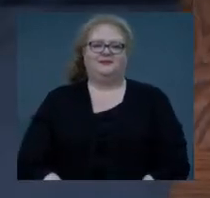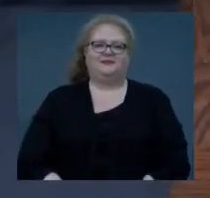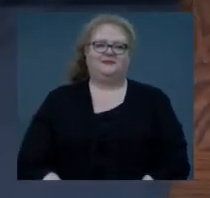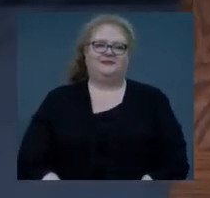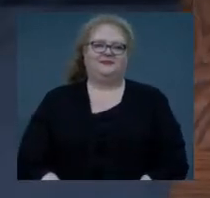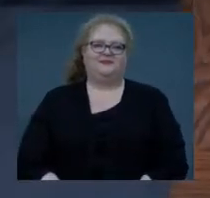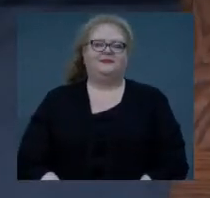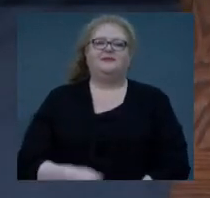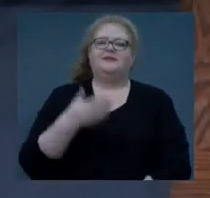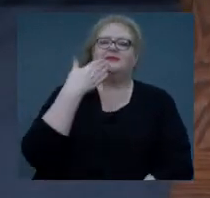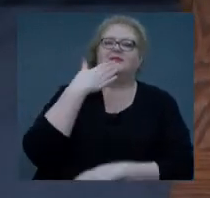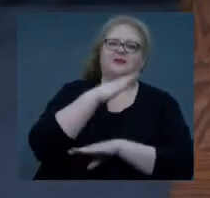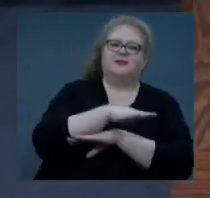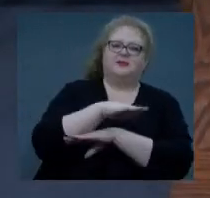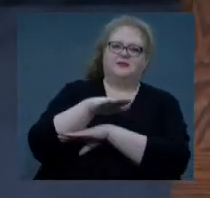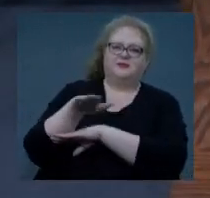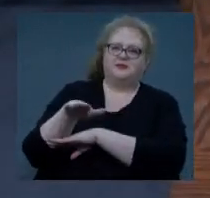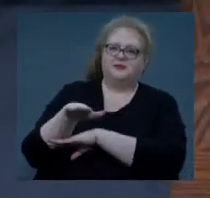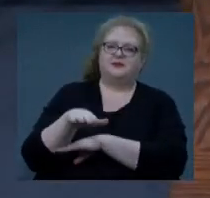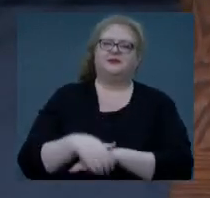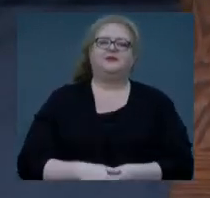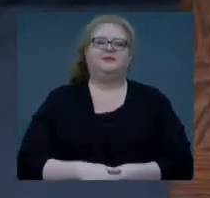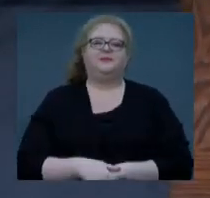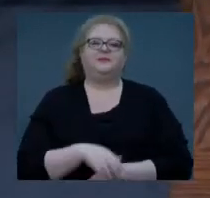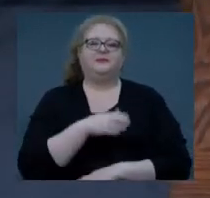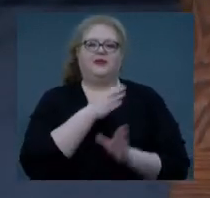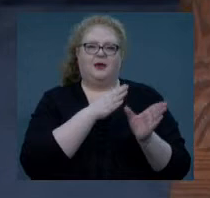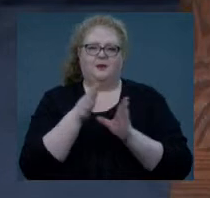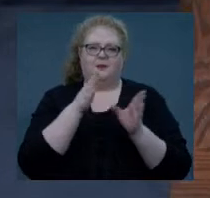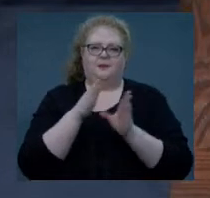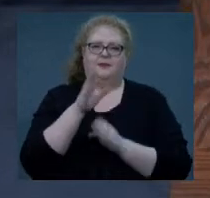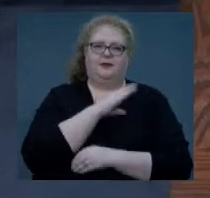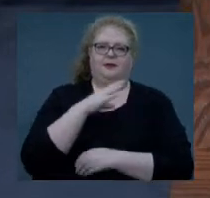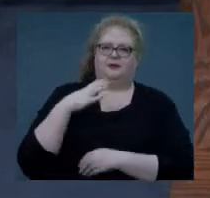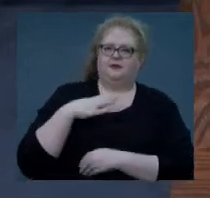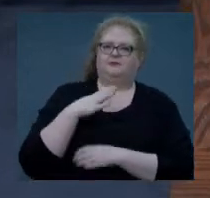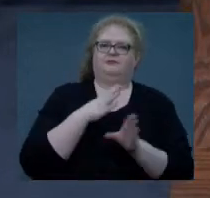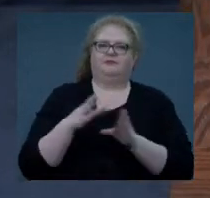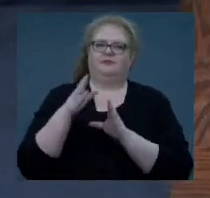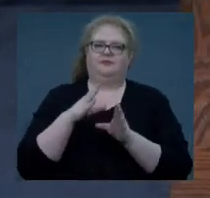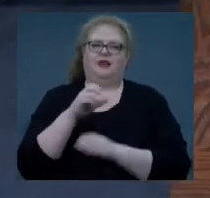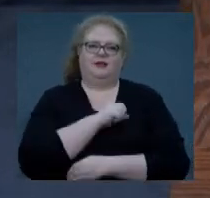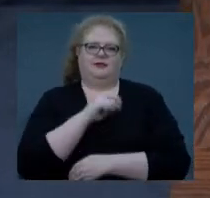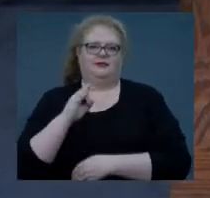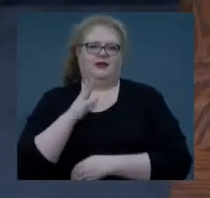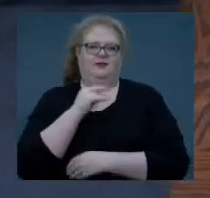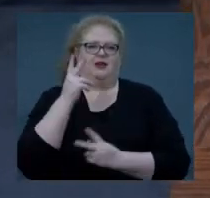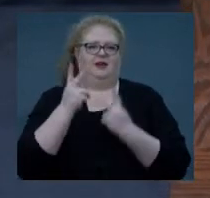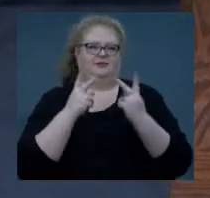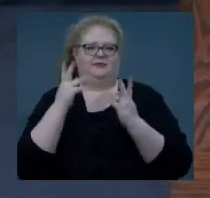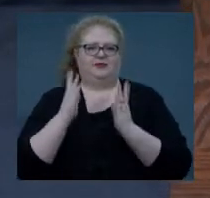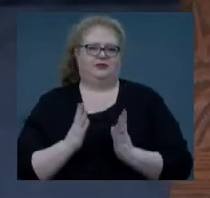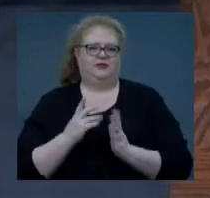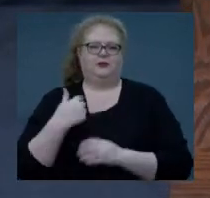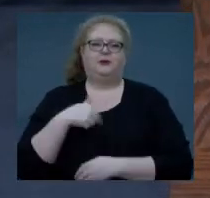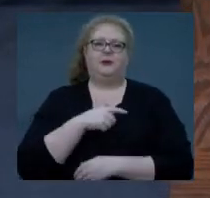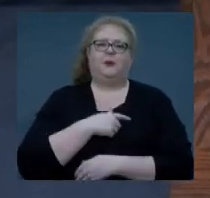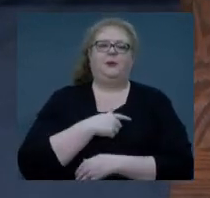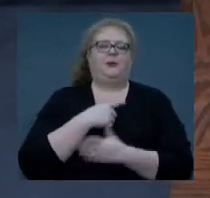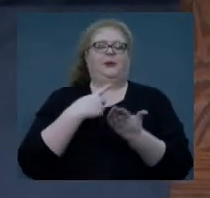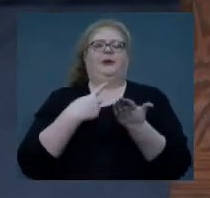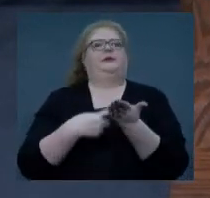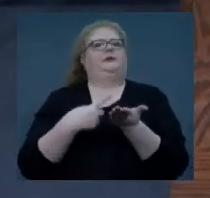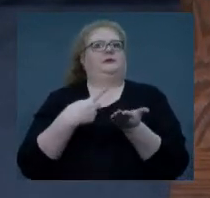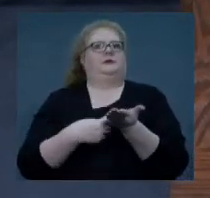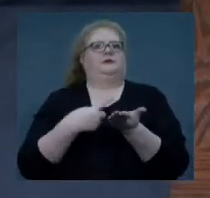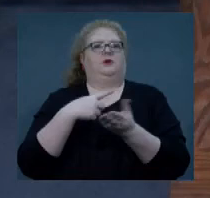Good afternoon, ladies and gentlemen, Little Rock Planning Commission, planning staff, and visitors. We talked about this